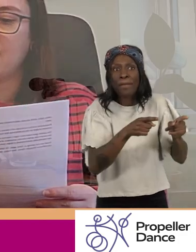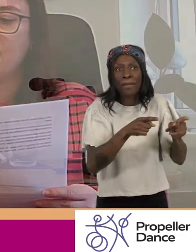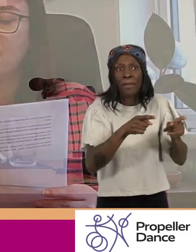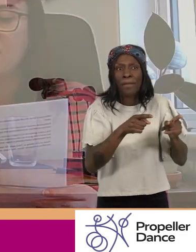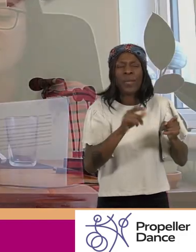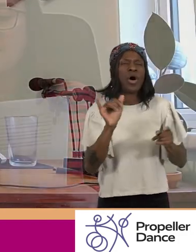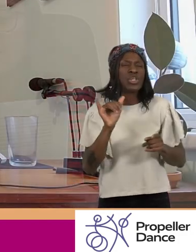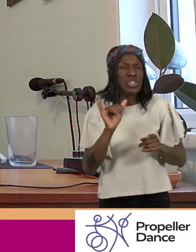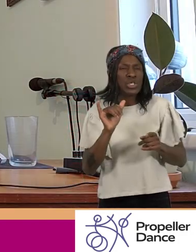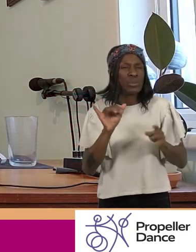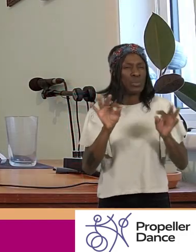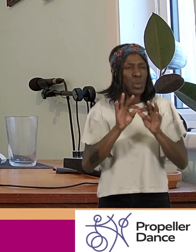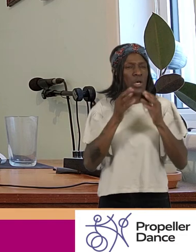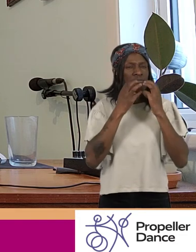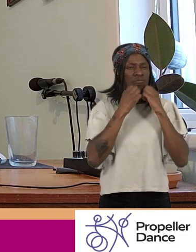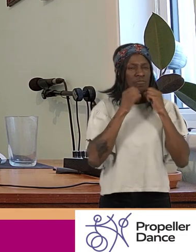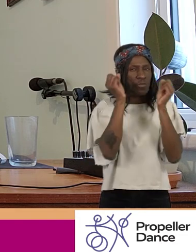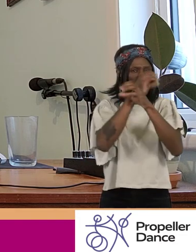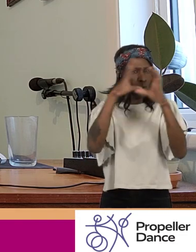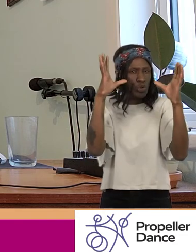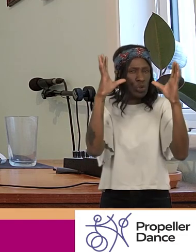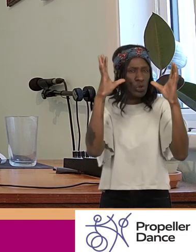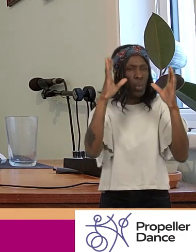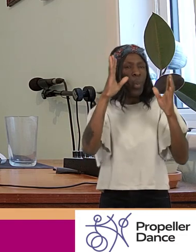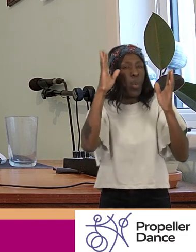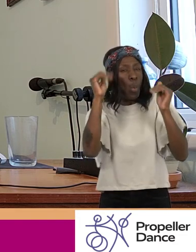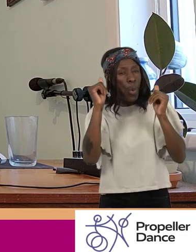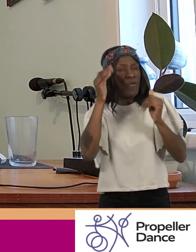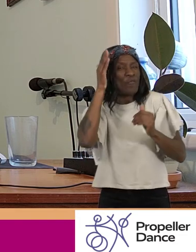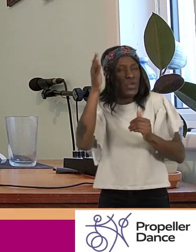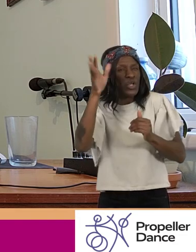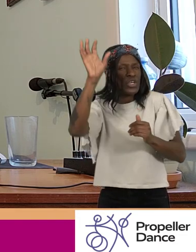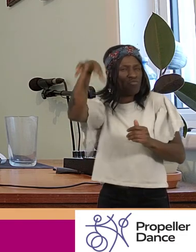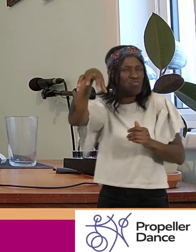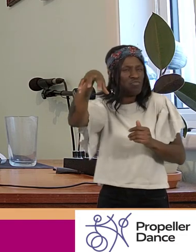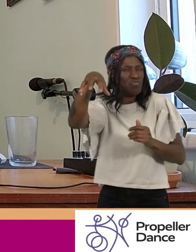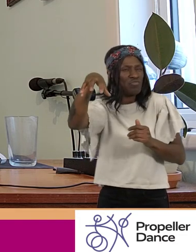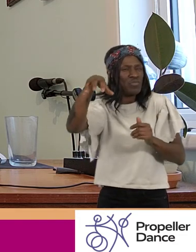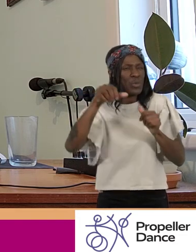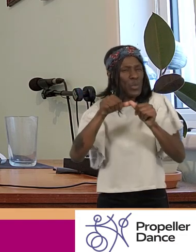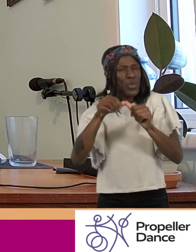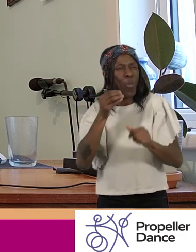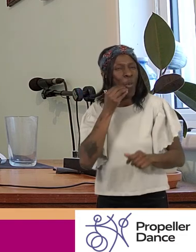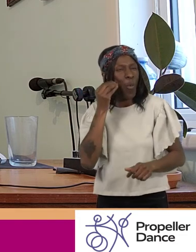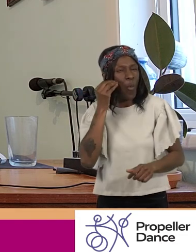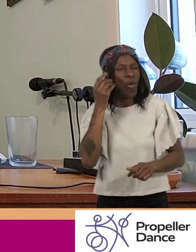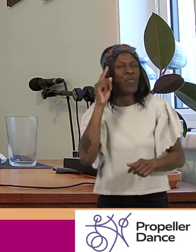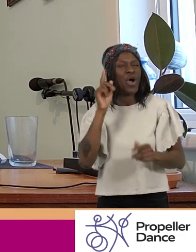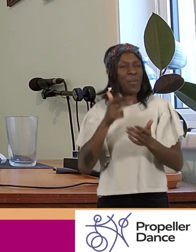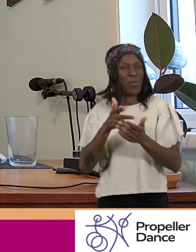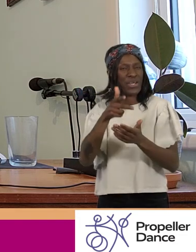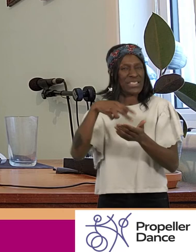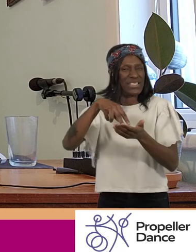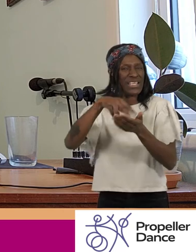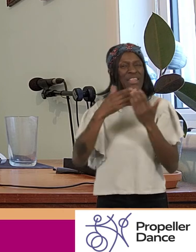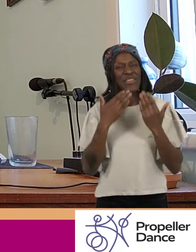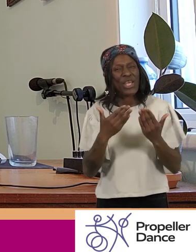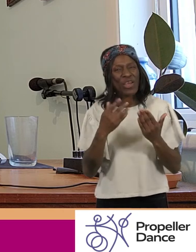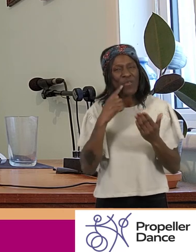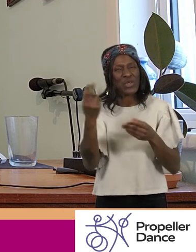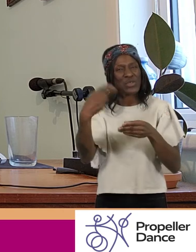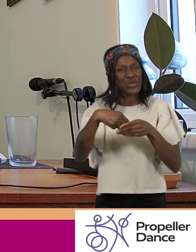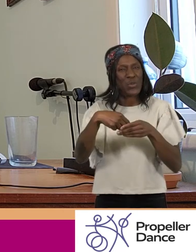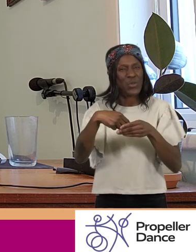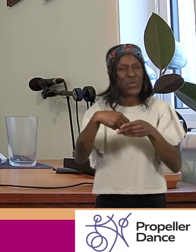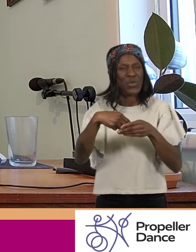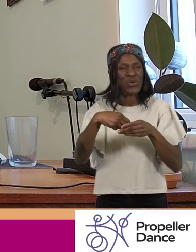importantly, saved towards a longer-term vision of a permanent home for the organization. Thank you for joining us.